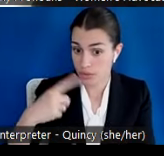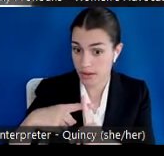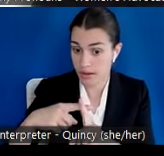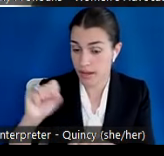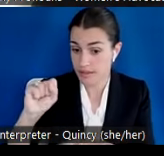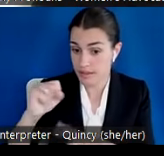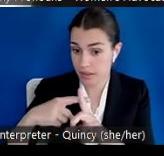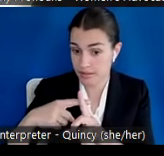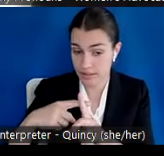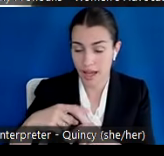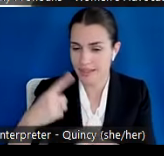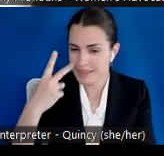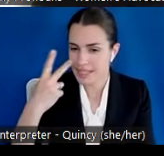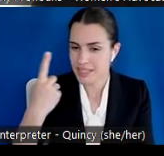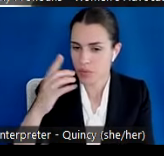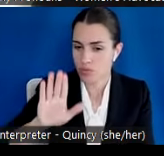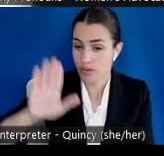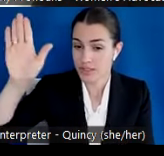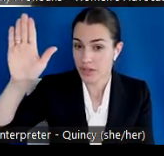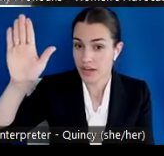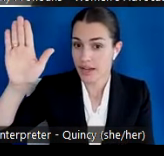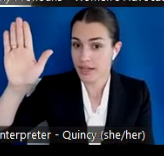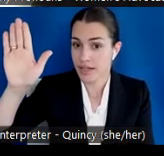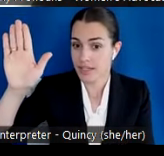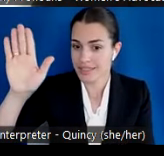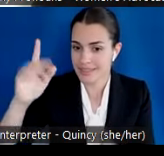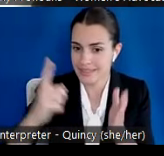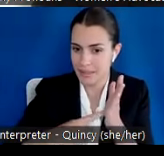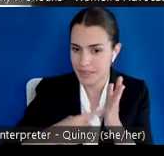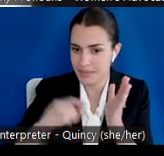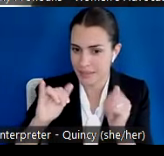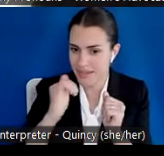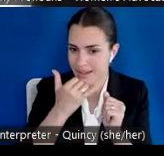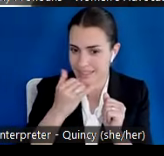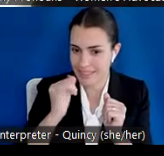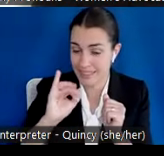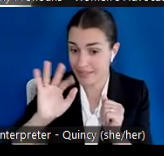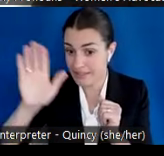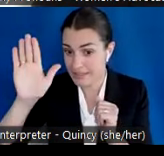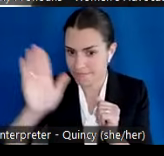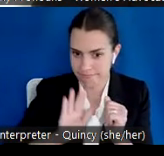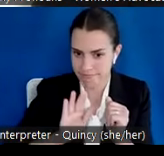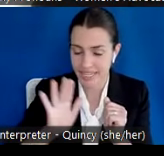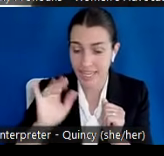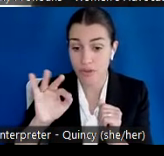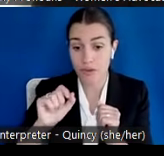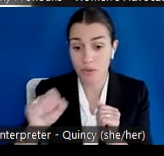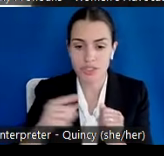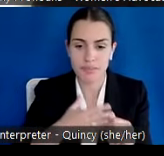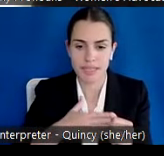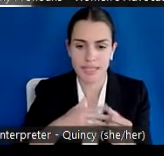hand. Sometimes that can happen as an accident. I do see it went away, but if you do have a question, you can put it in the chat or in the